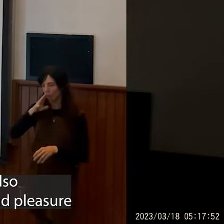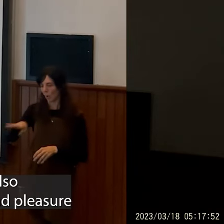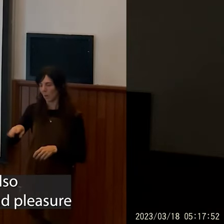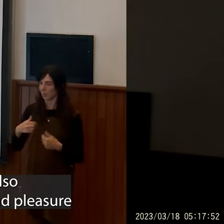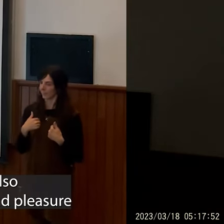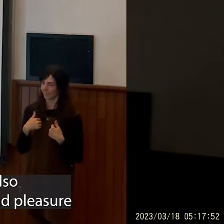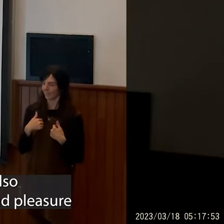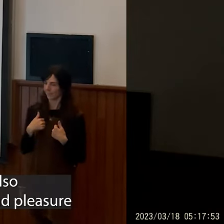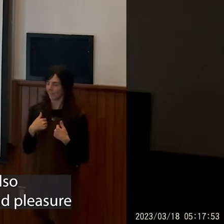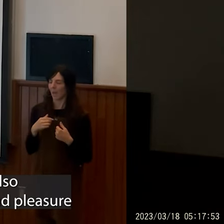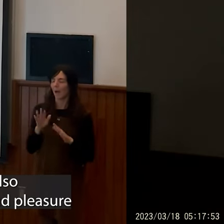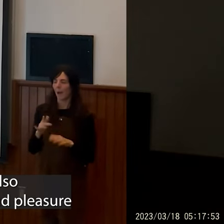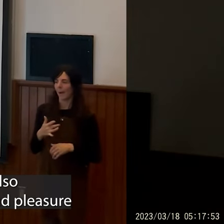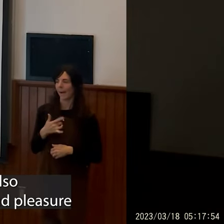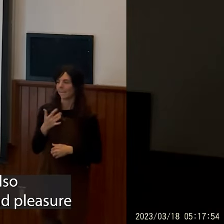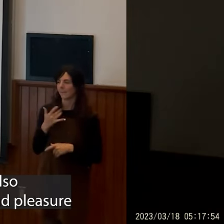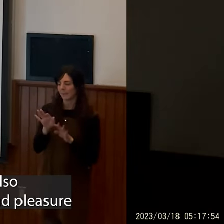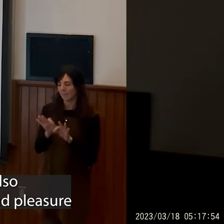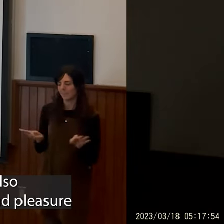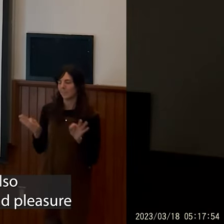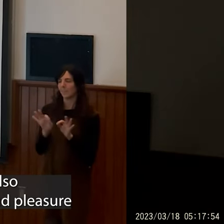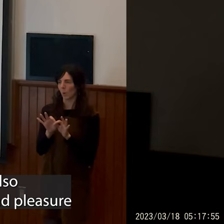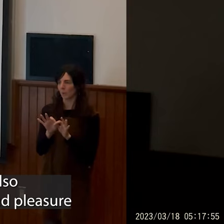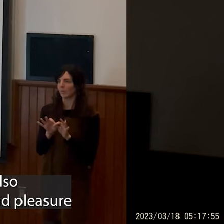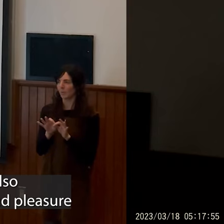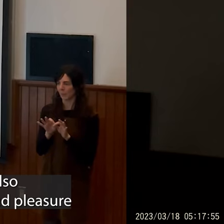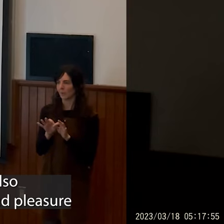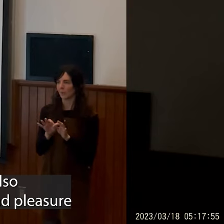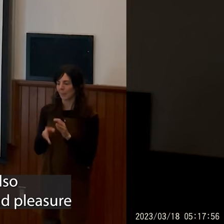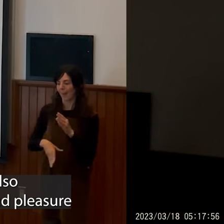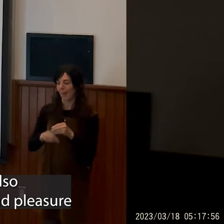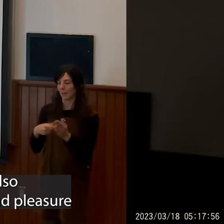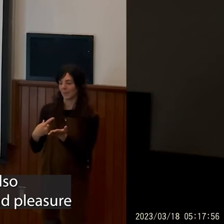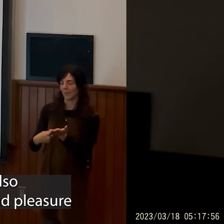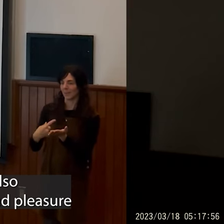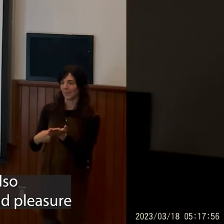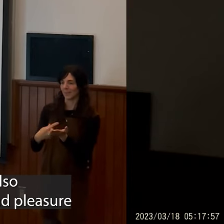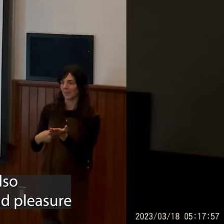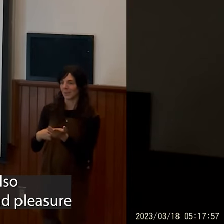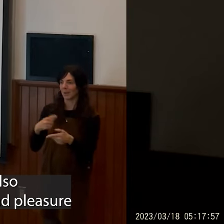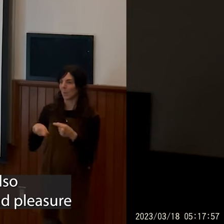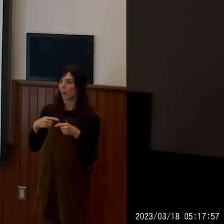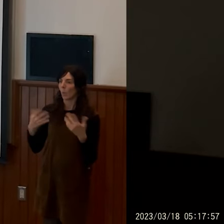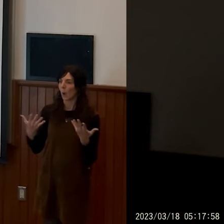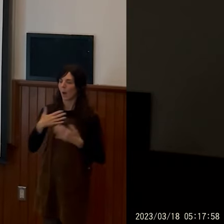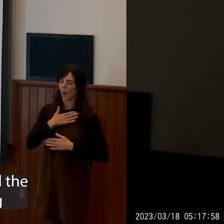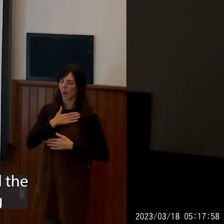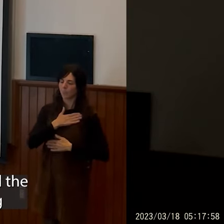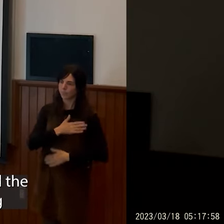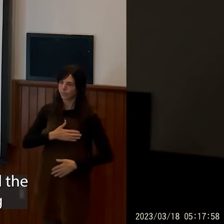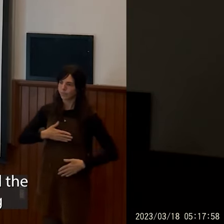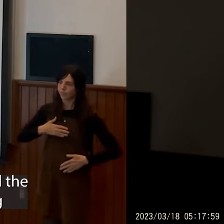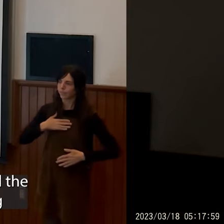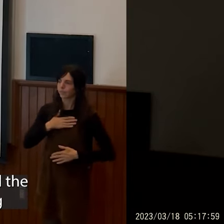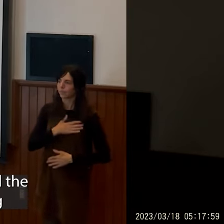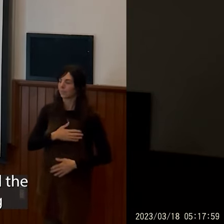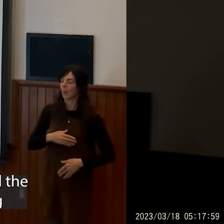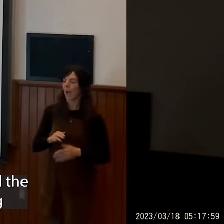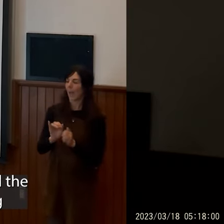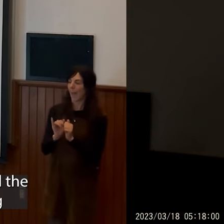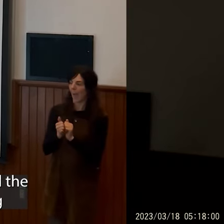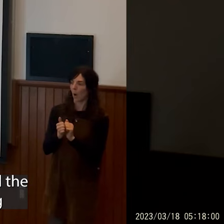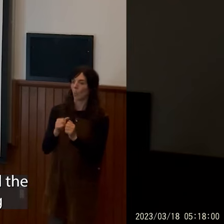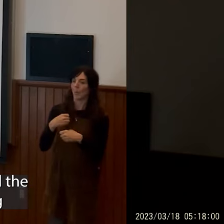me, then I think that we also have to have another conversation around pleasure and the making of this thing called